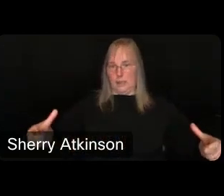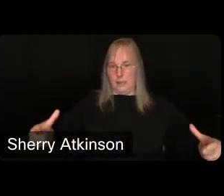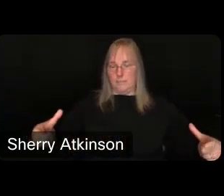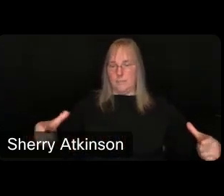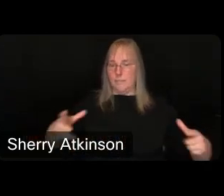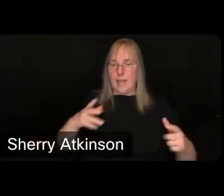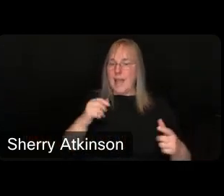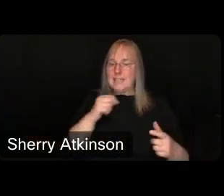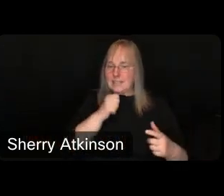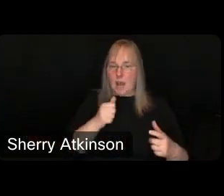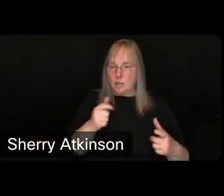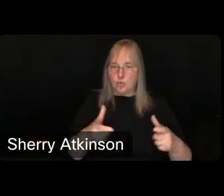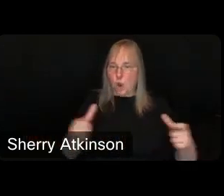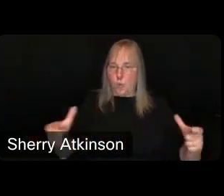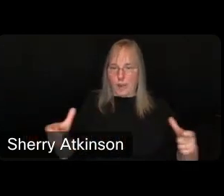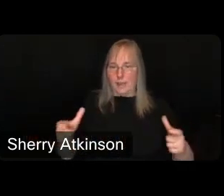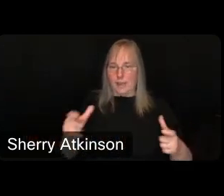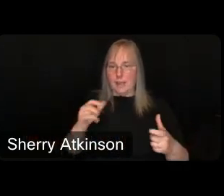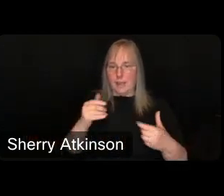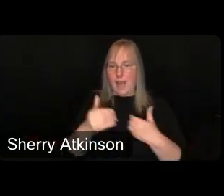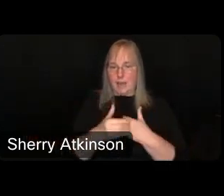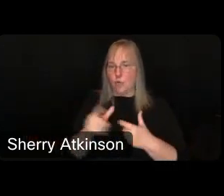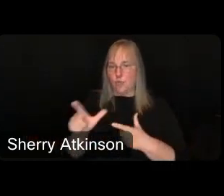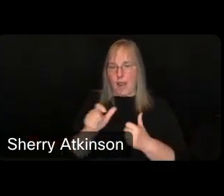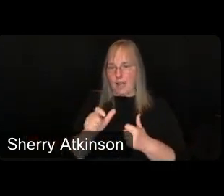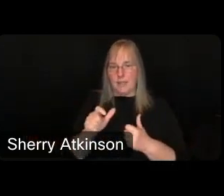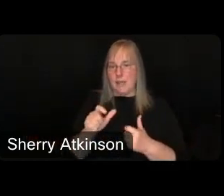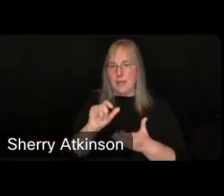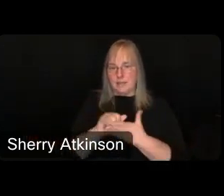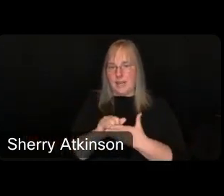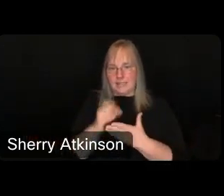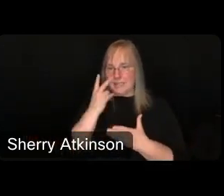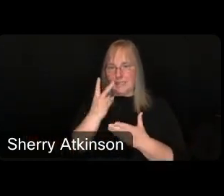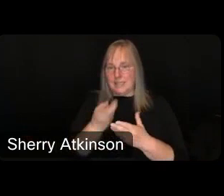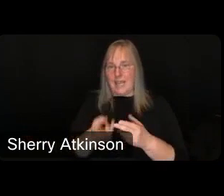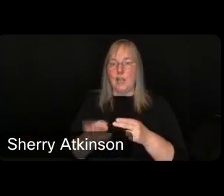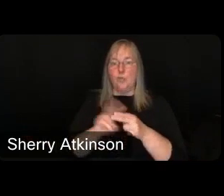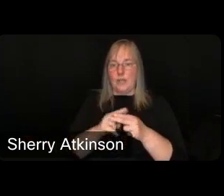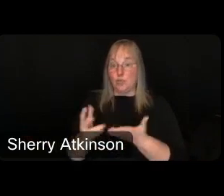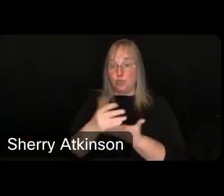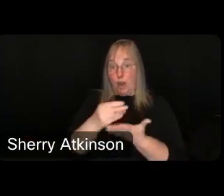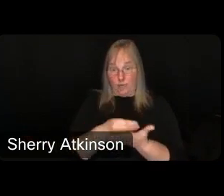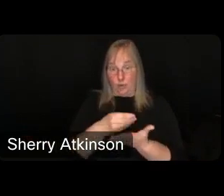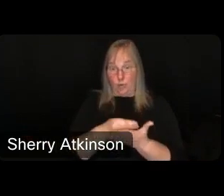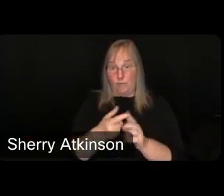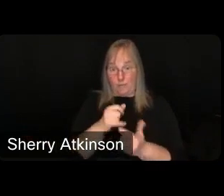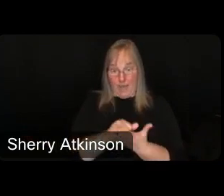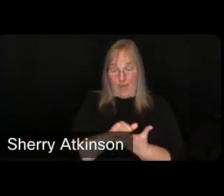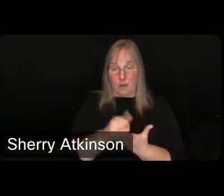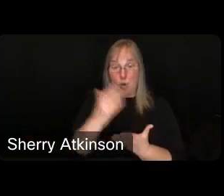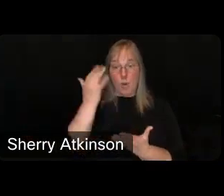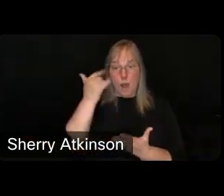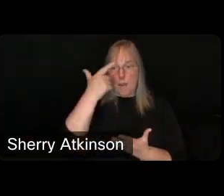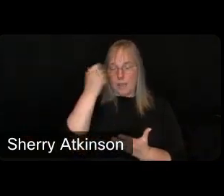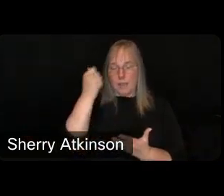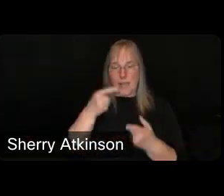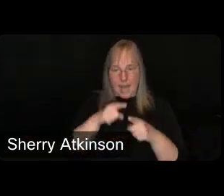seeing increased revenue from it, because as people age, their revenue